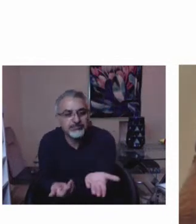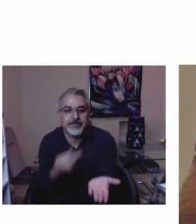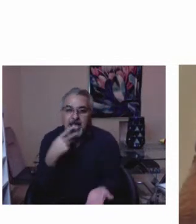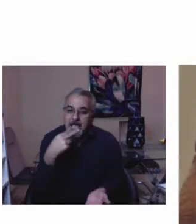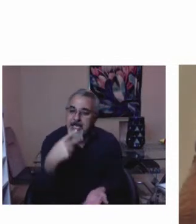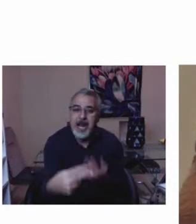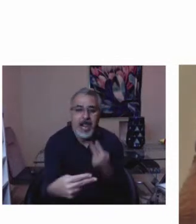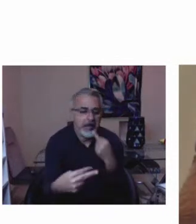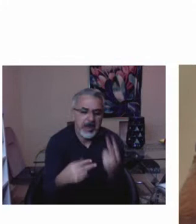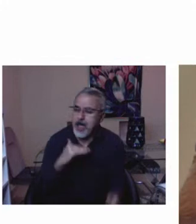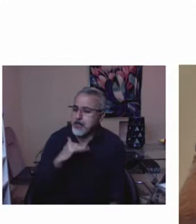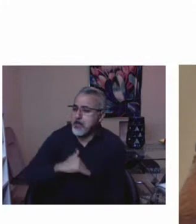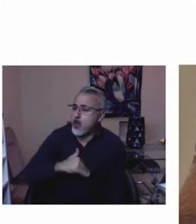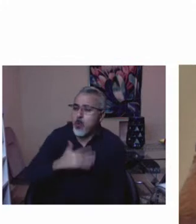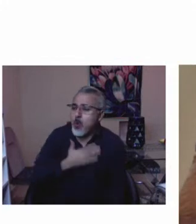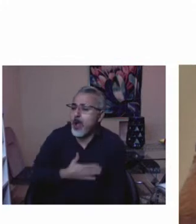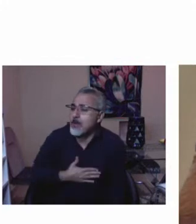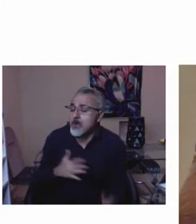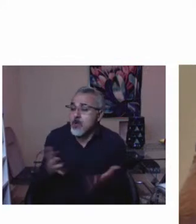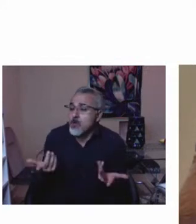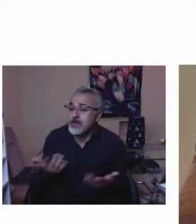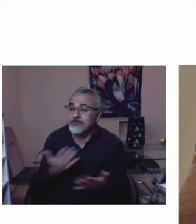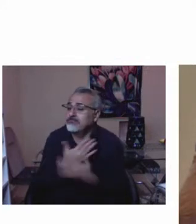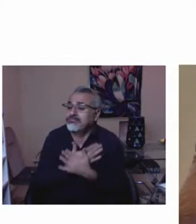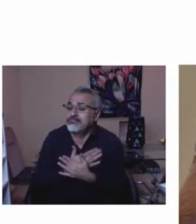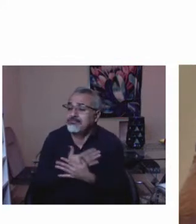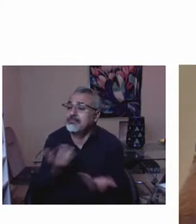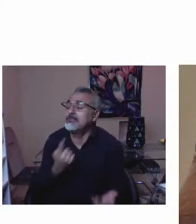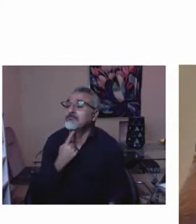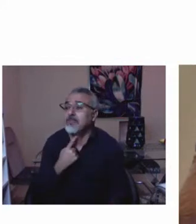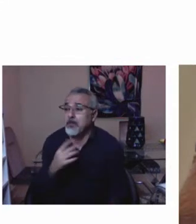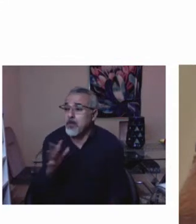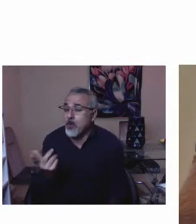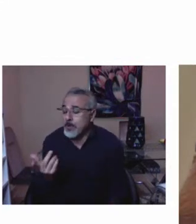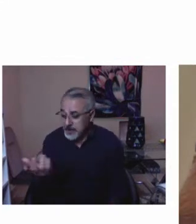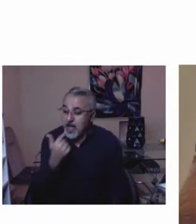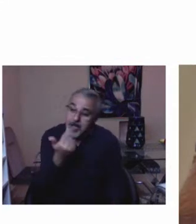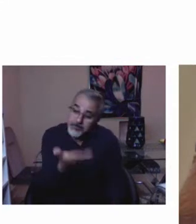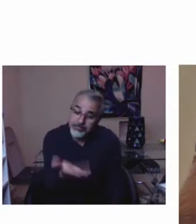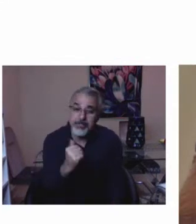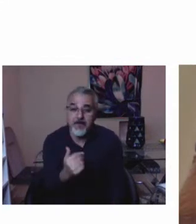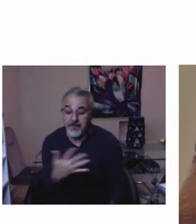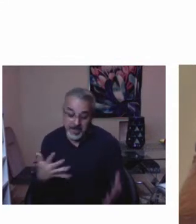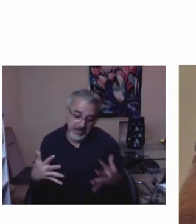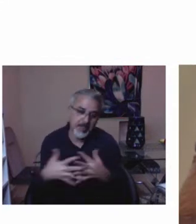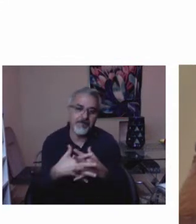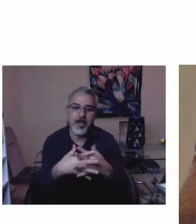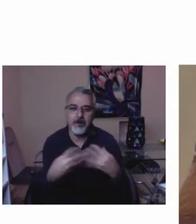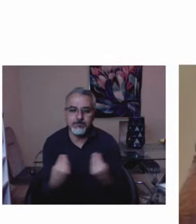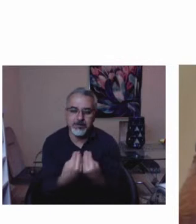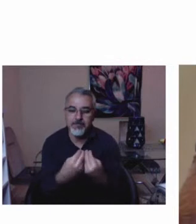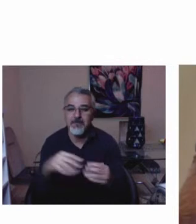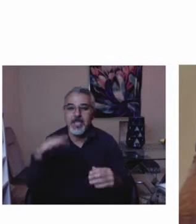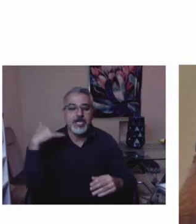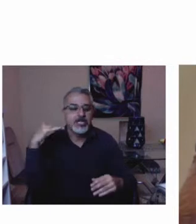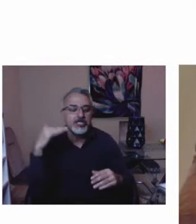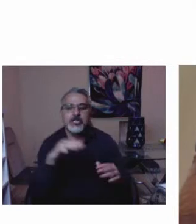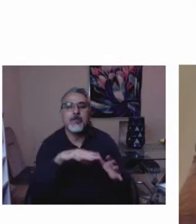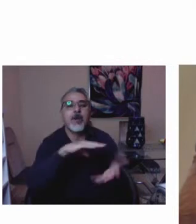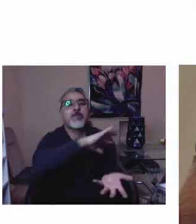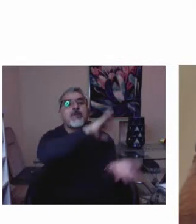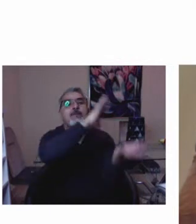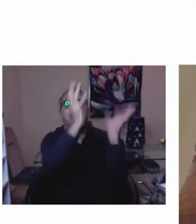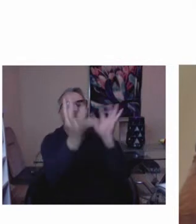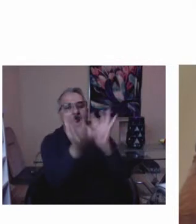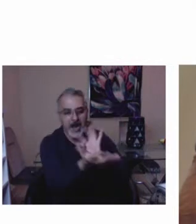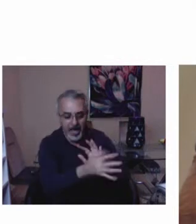building actors. In our meetings, many youth leaders have shared powerful testimonies on their essential and